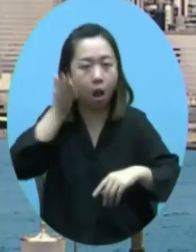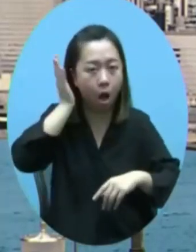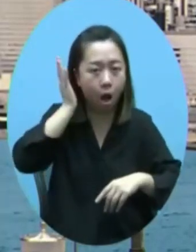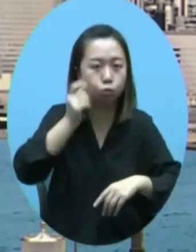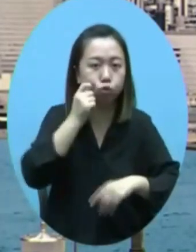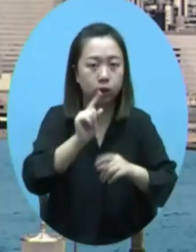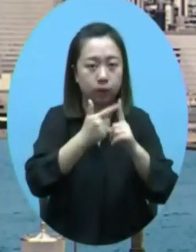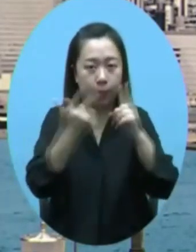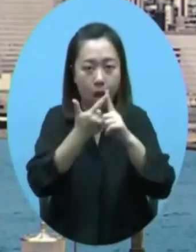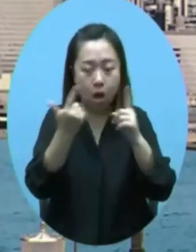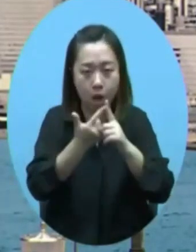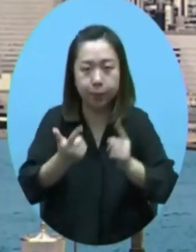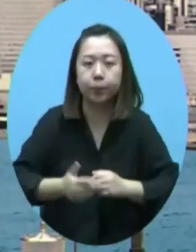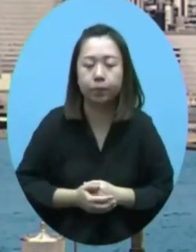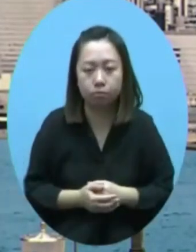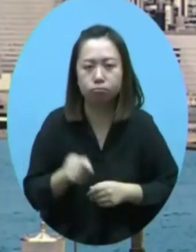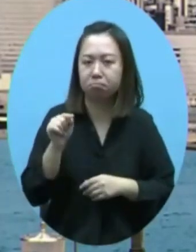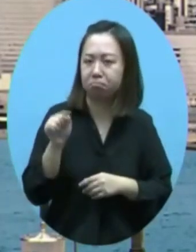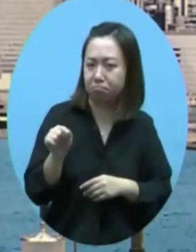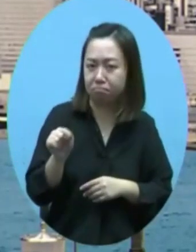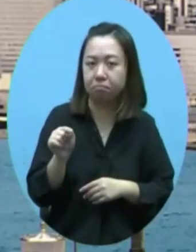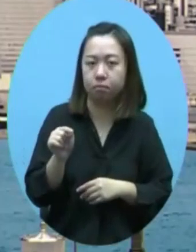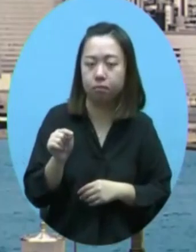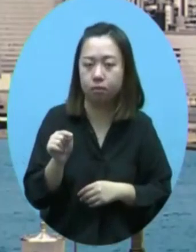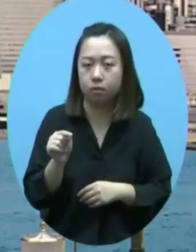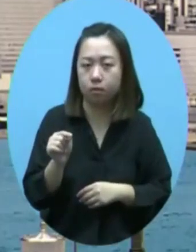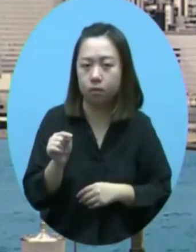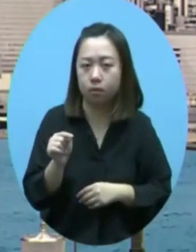1404, 18-year-old man.